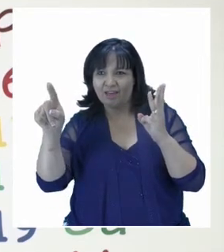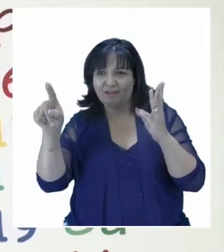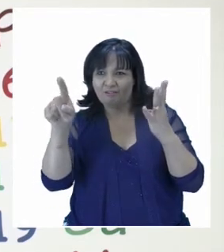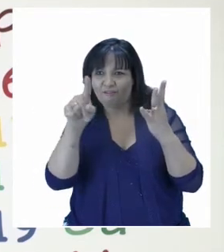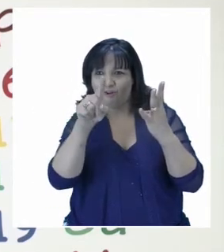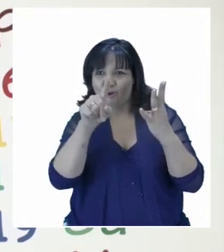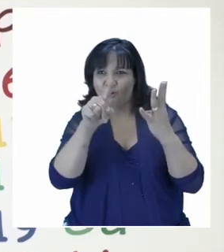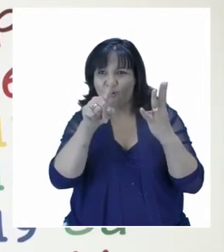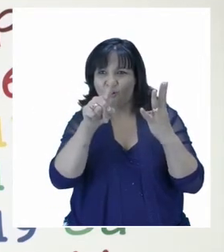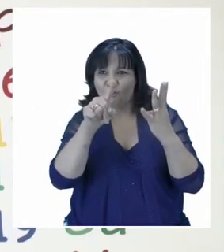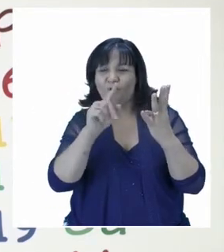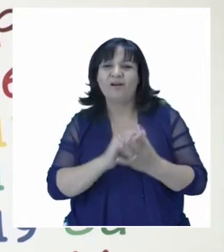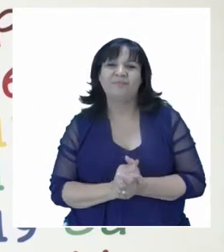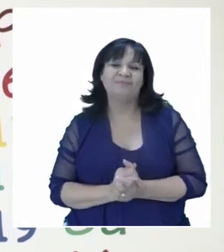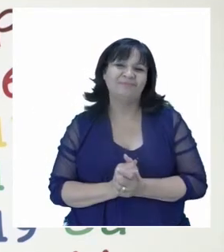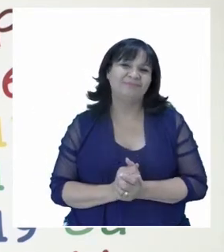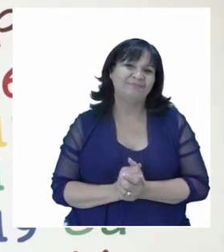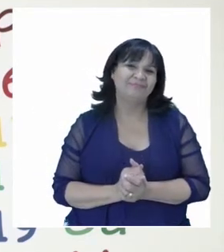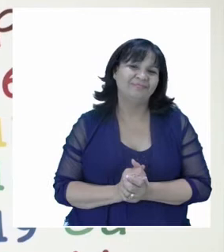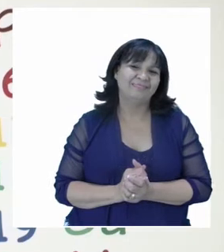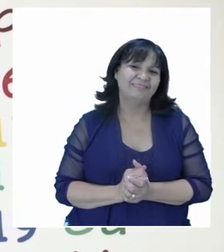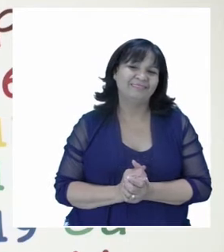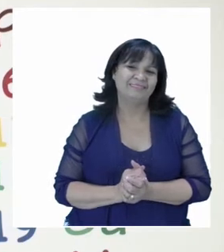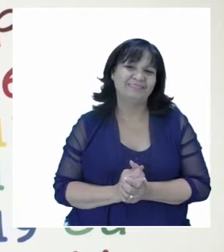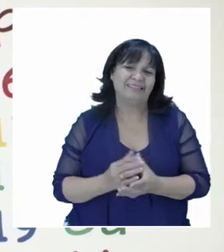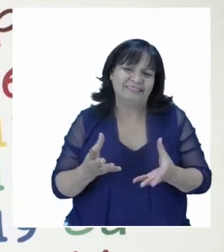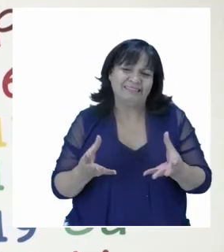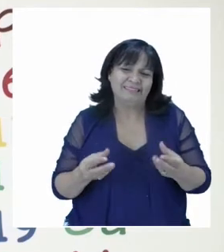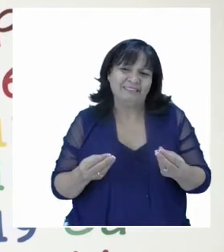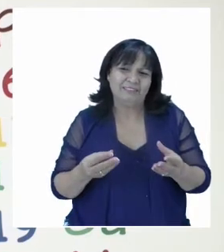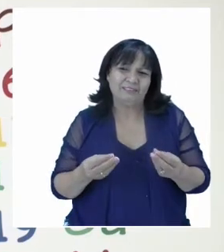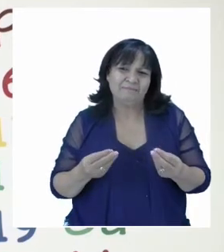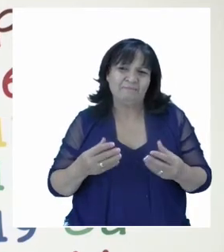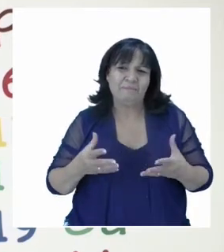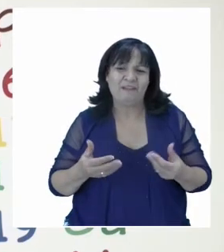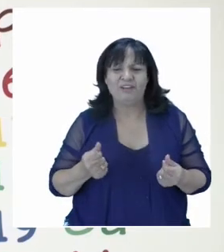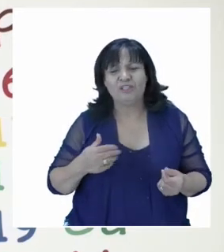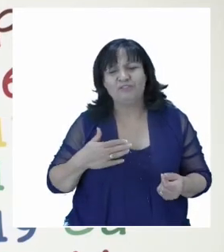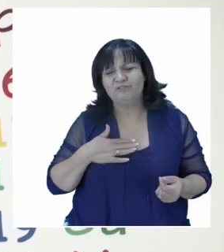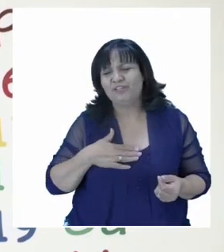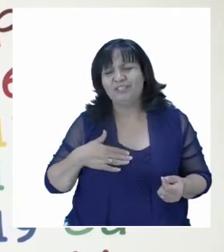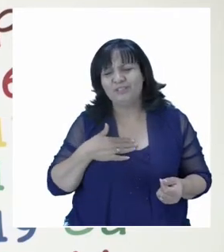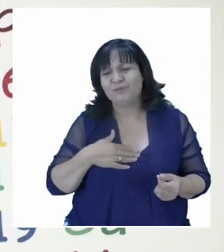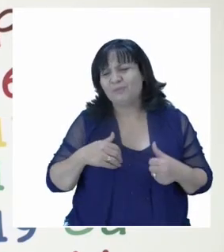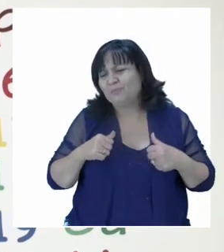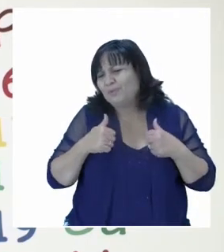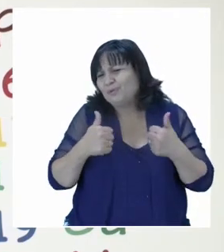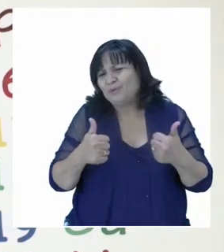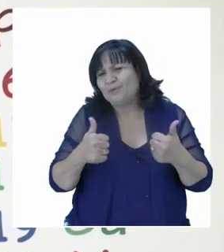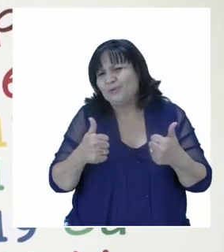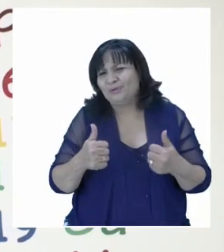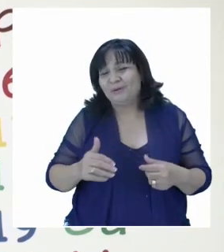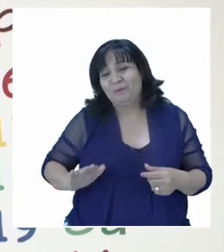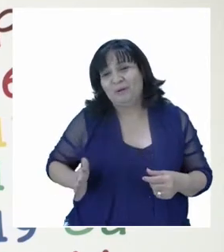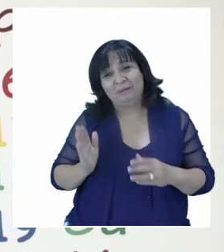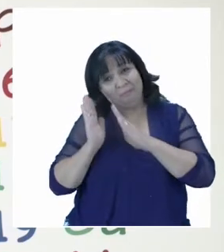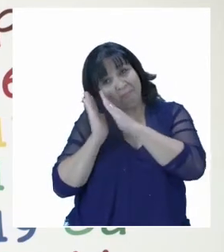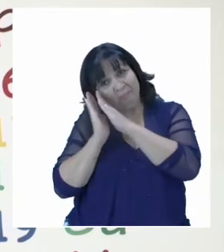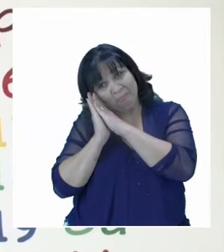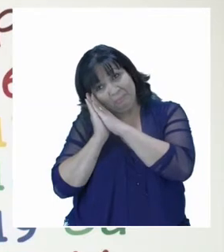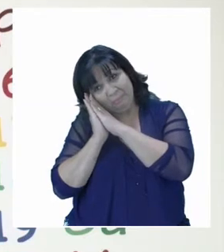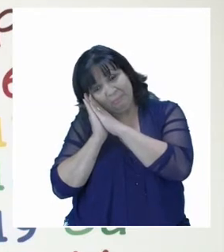4. Oh, this pillow feels so good in my hands. I wish I could fall asleep.